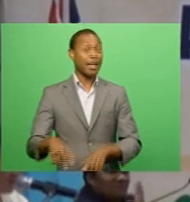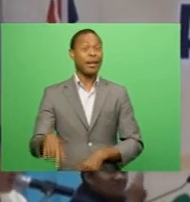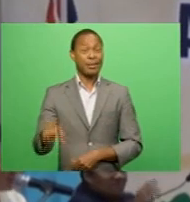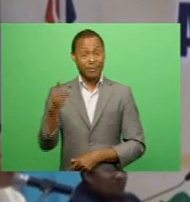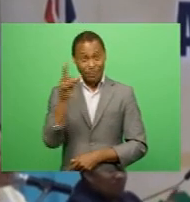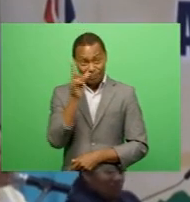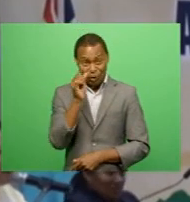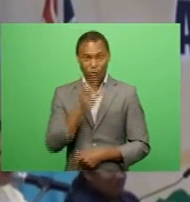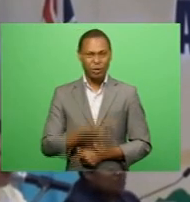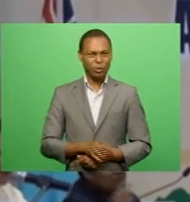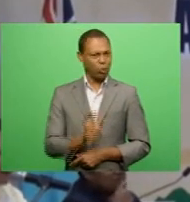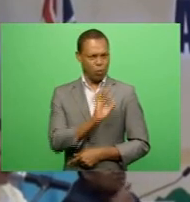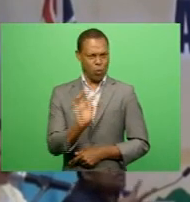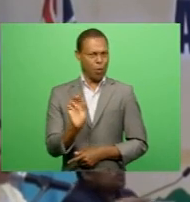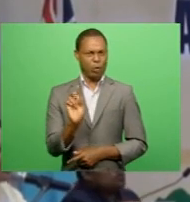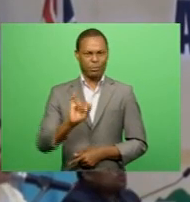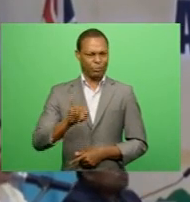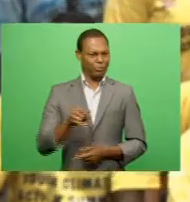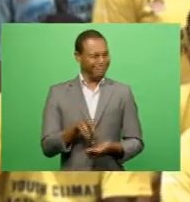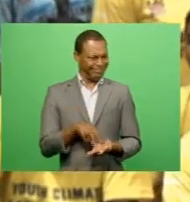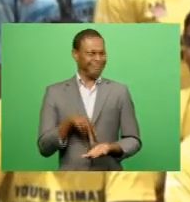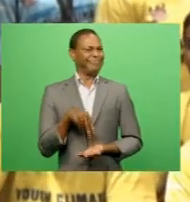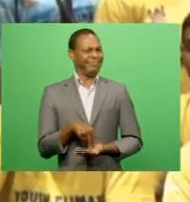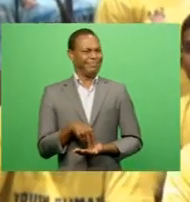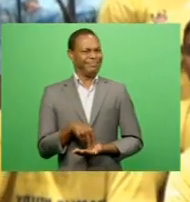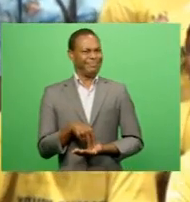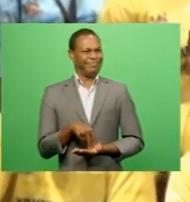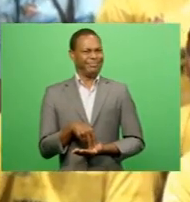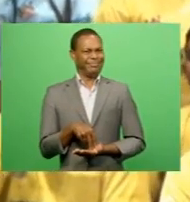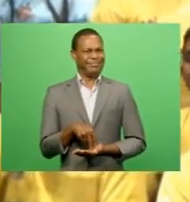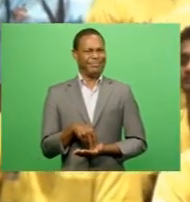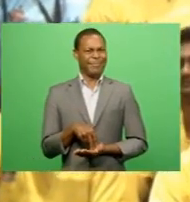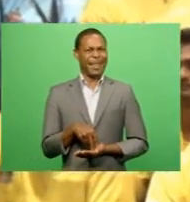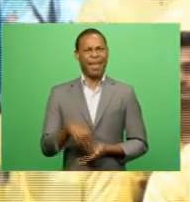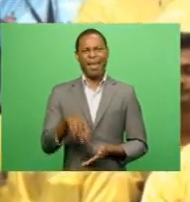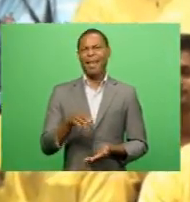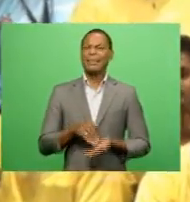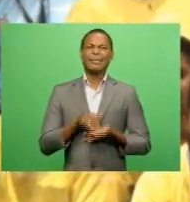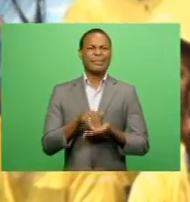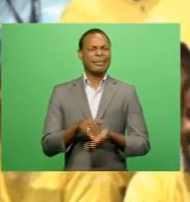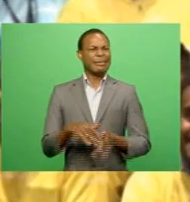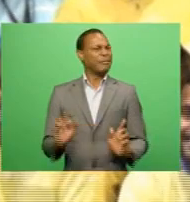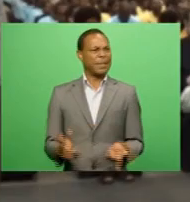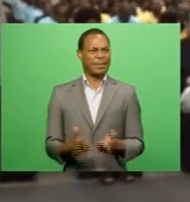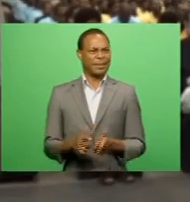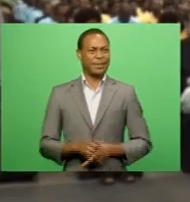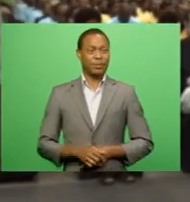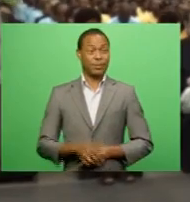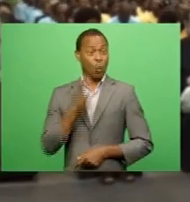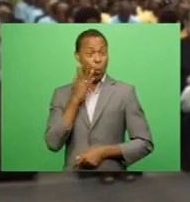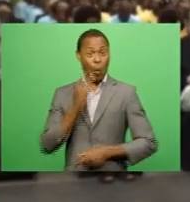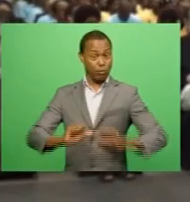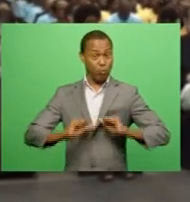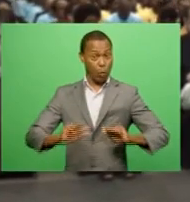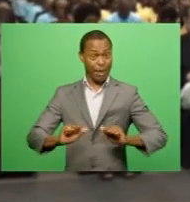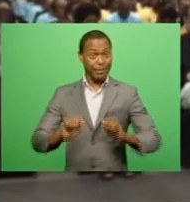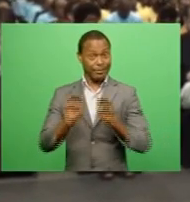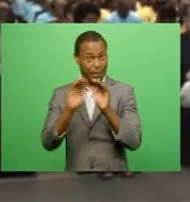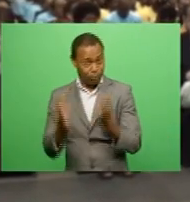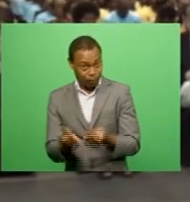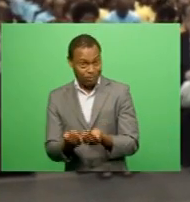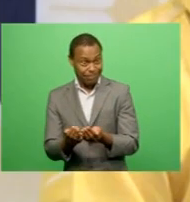wonderful bystanders or helpers onlookers. When it comes to protecting our planet, you